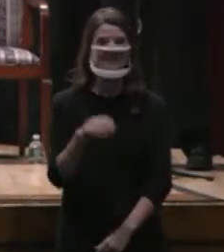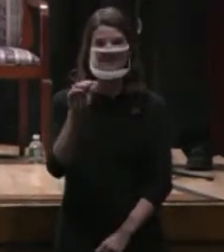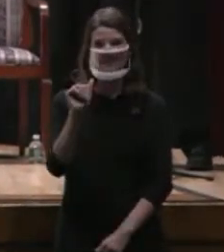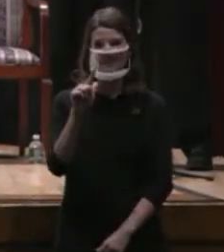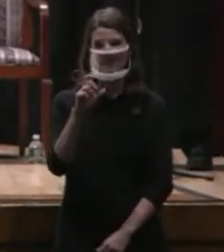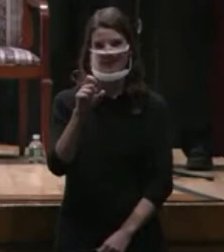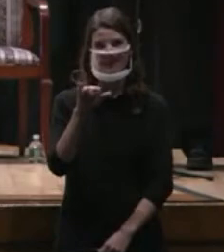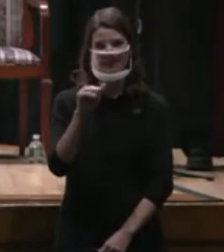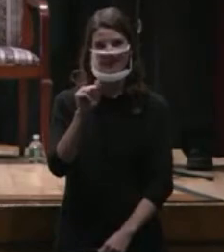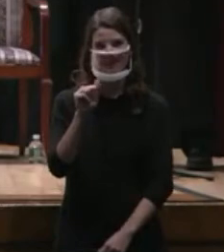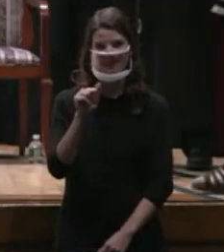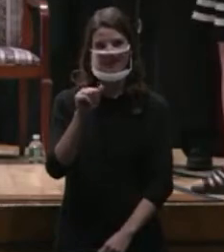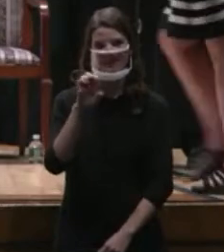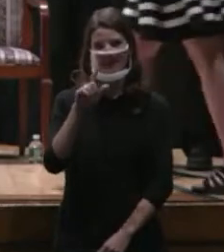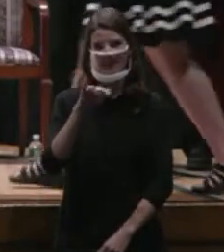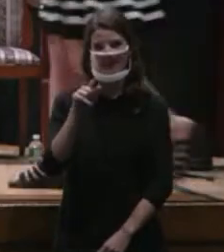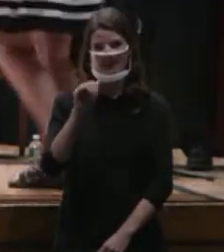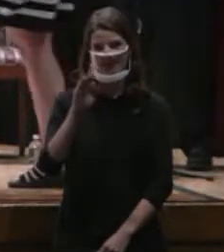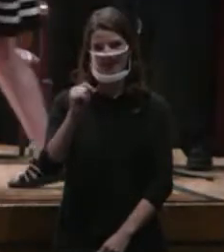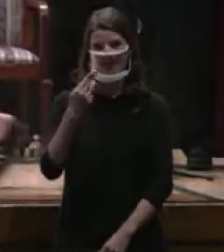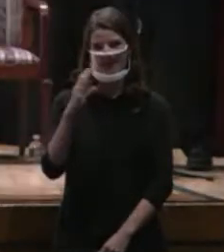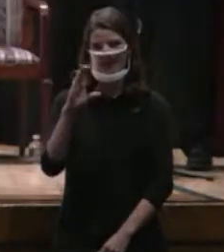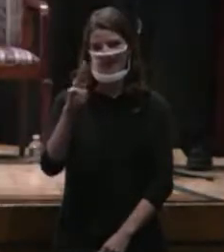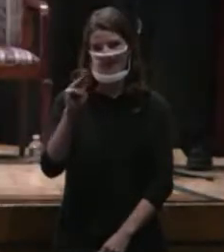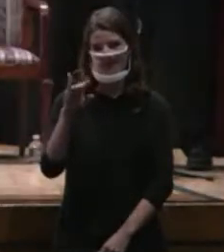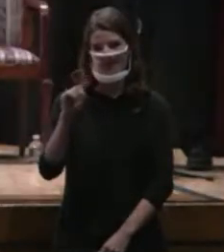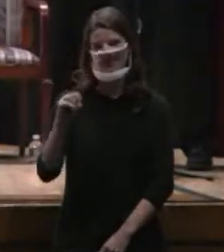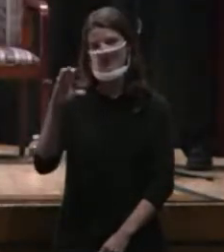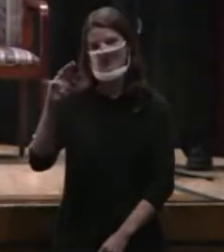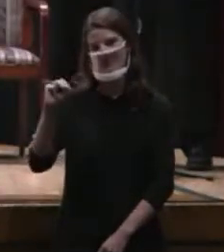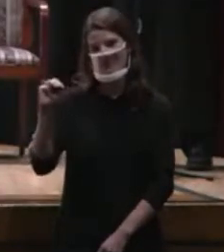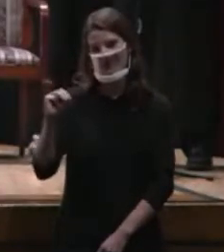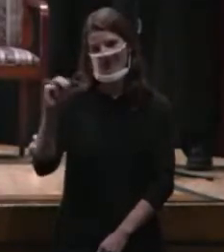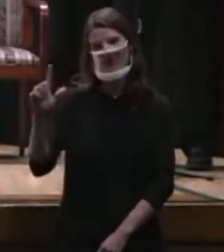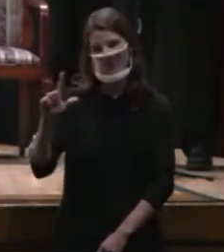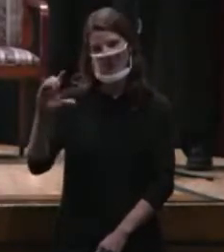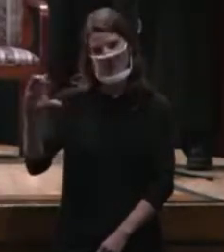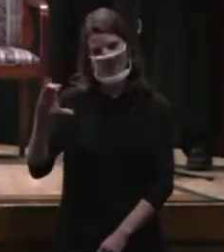Alexandra Elizabeth Cummins, magna cum laude.